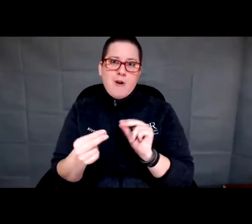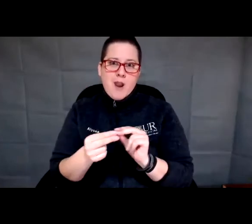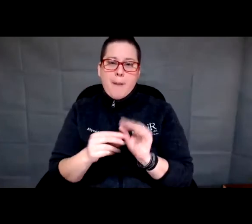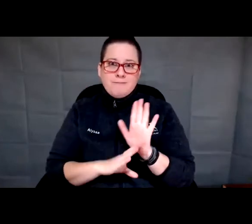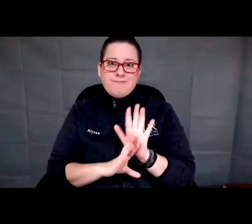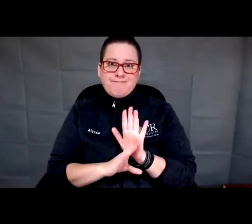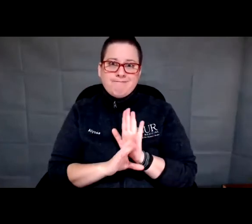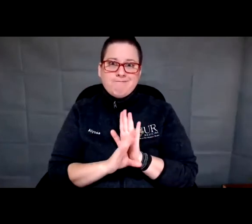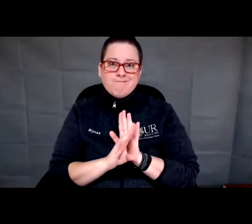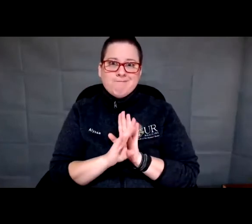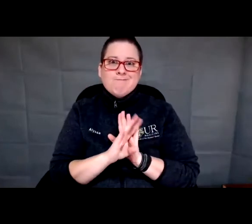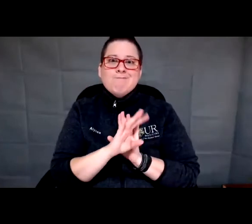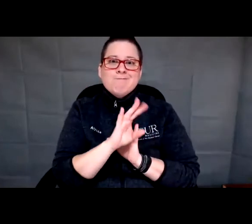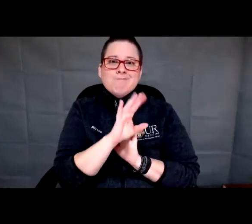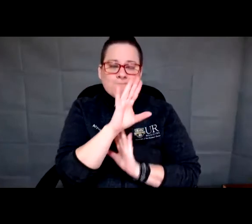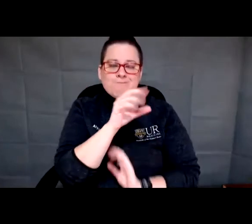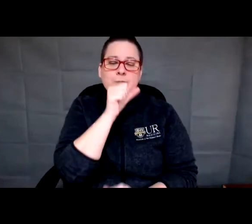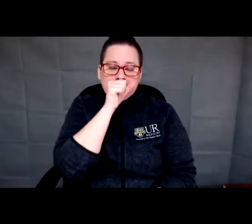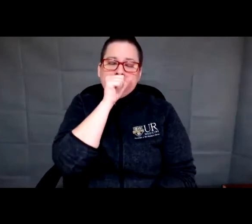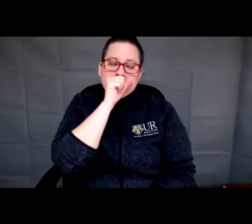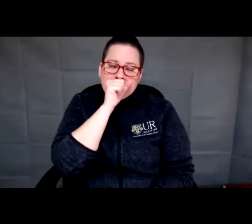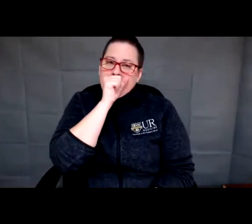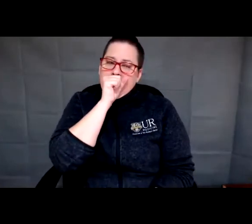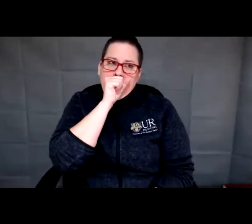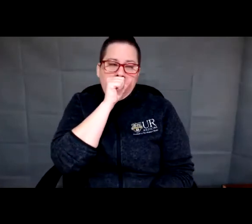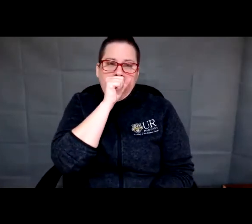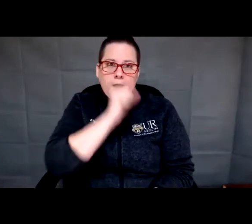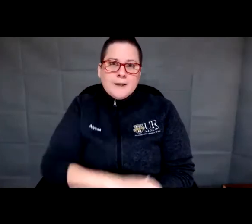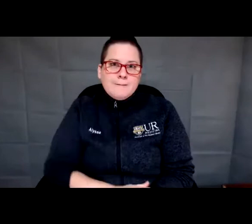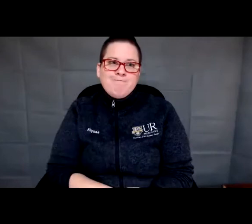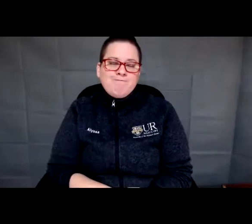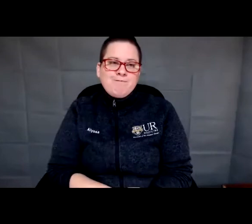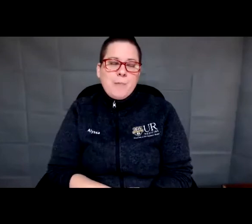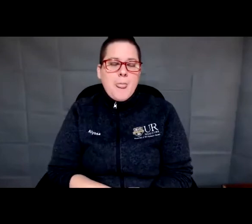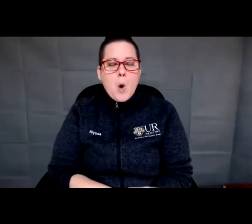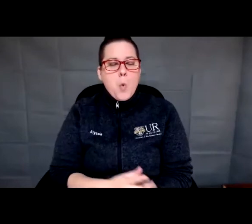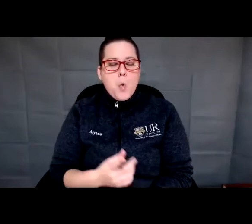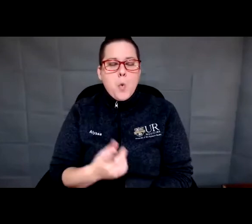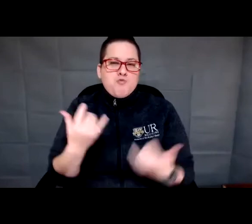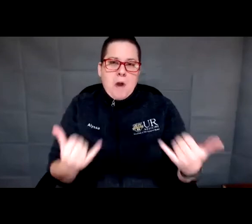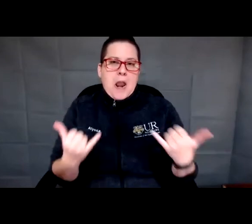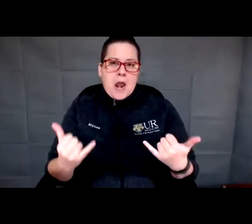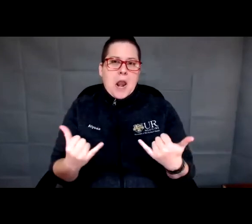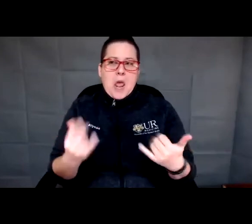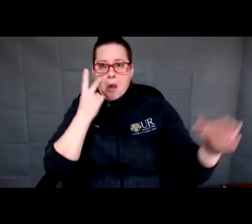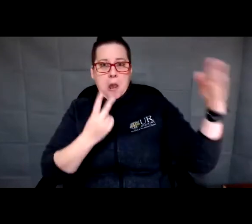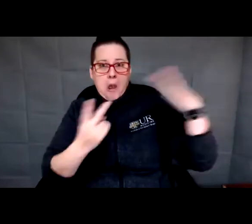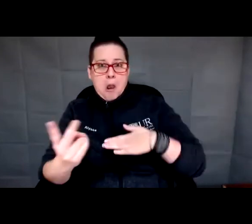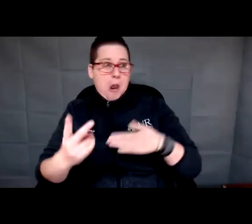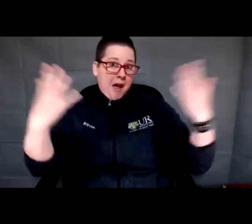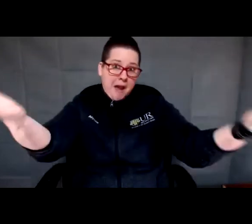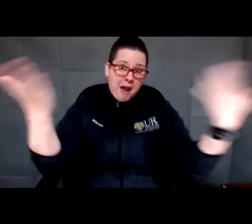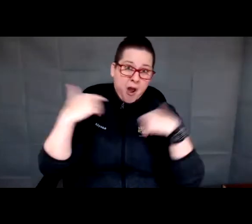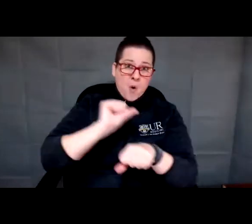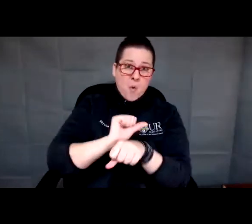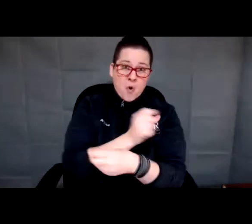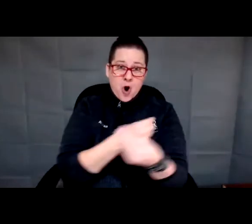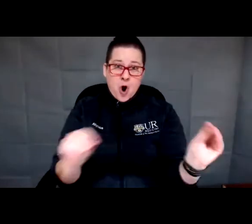to rise. We do not anticipate that we will be bringing staff back to